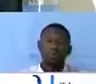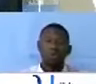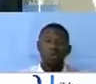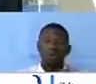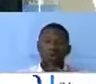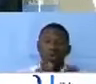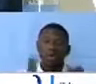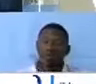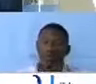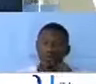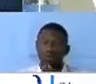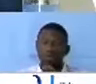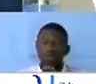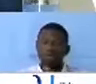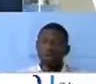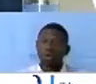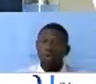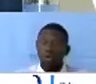the head of